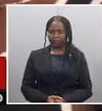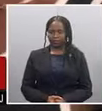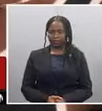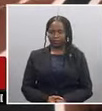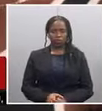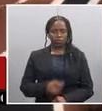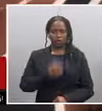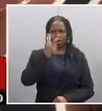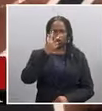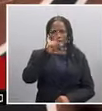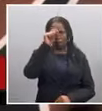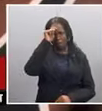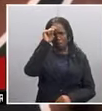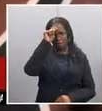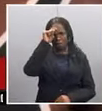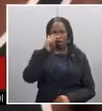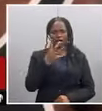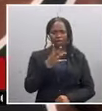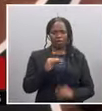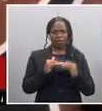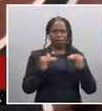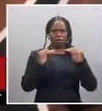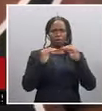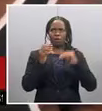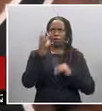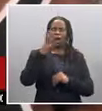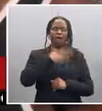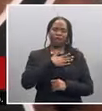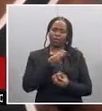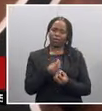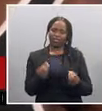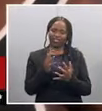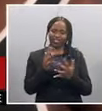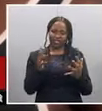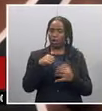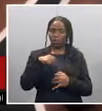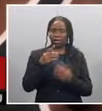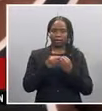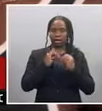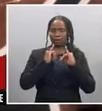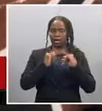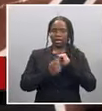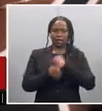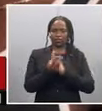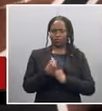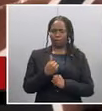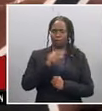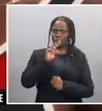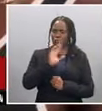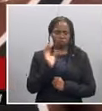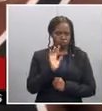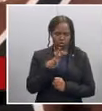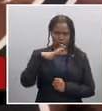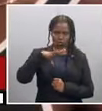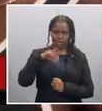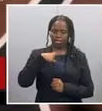I saw a boy who fell from the fifth floor. I think I like children a lot. I don't want for something bad to happen to them in front of me.